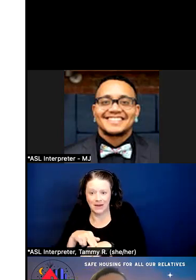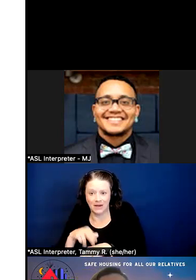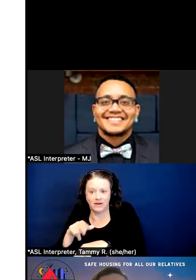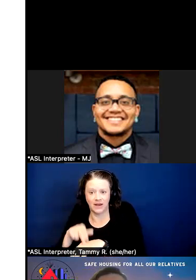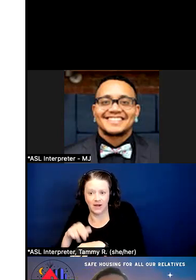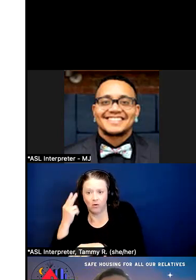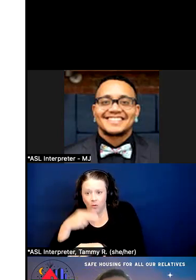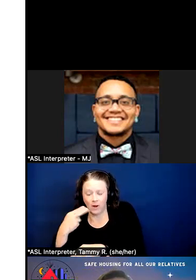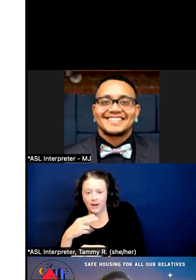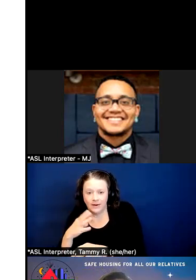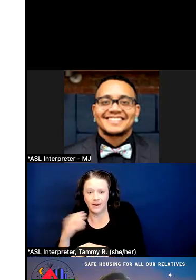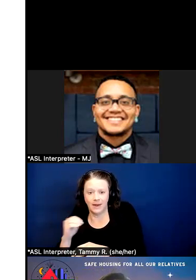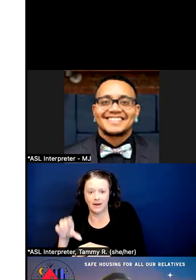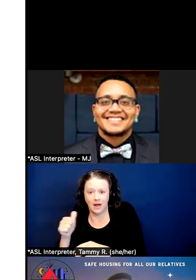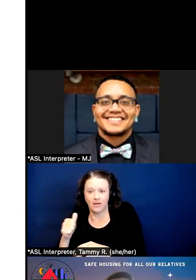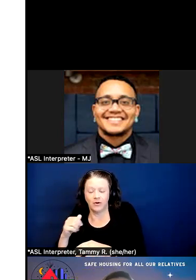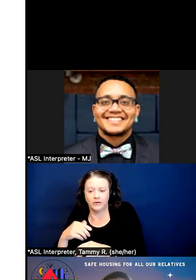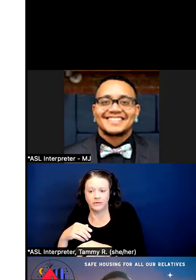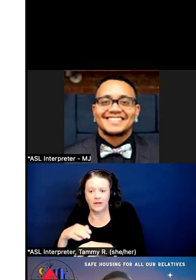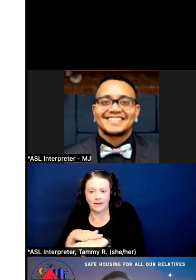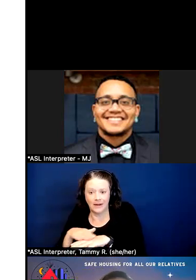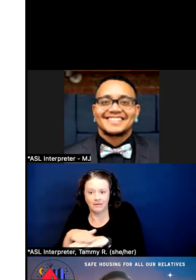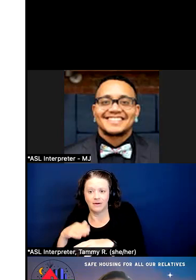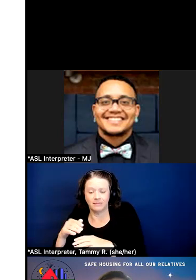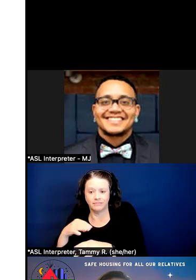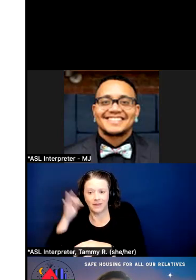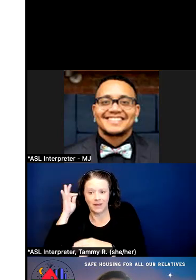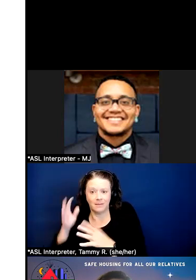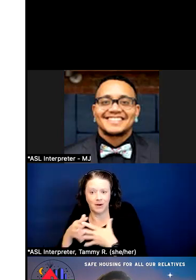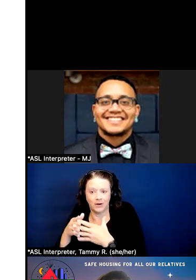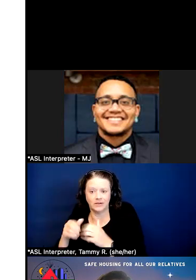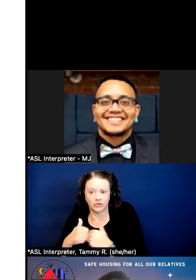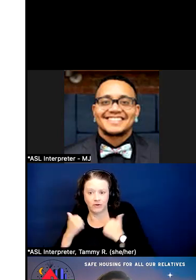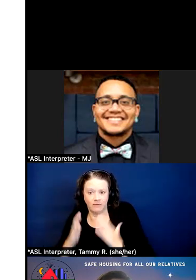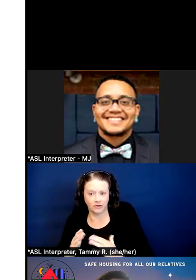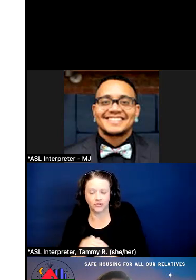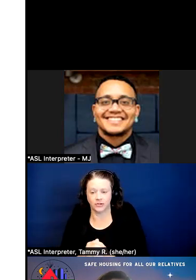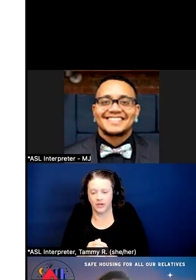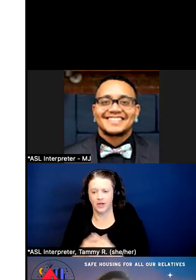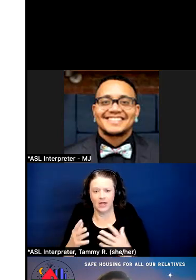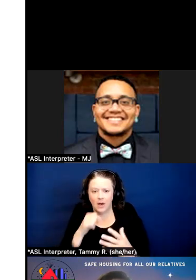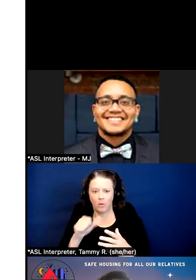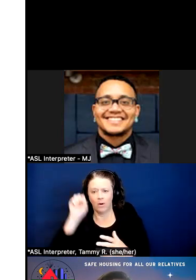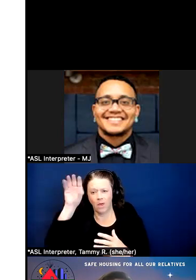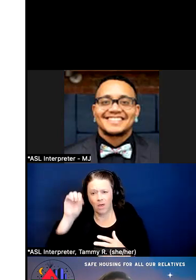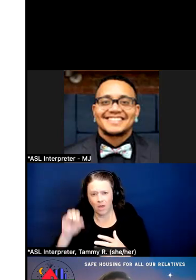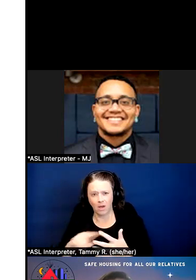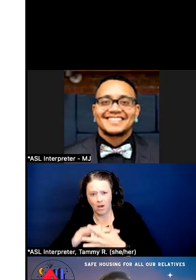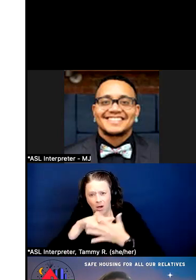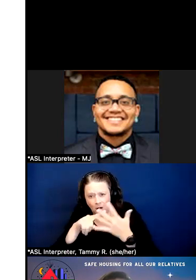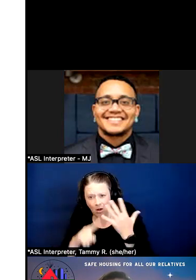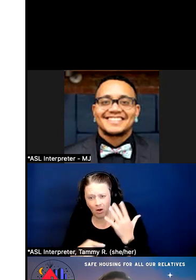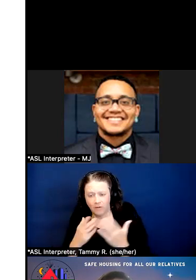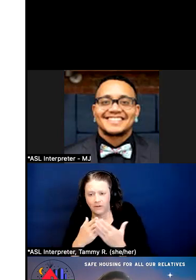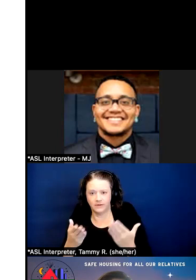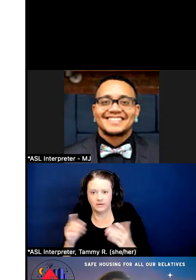want to talk a little bit about these listening sessions. I won't go through all of these, but I did want you all to have them. This is